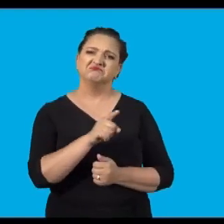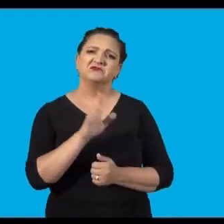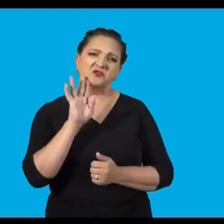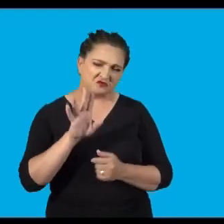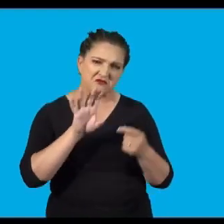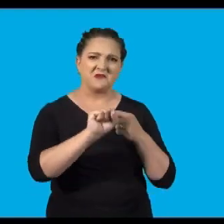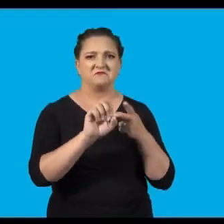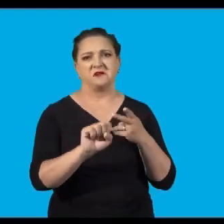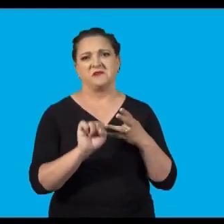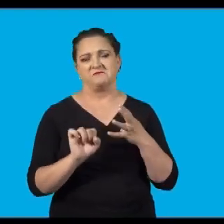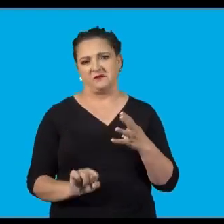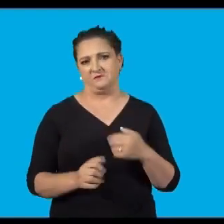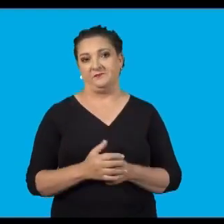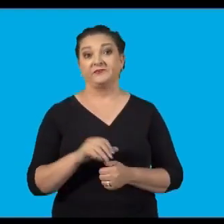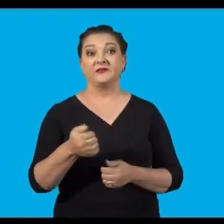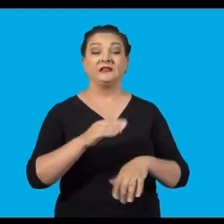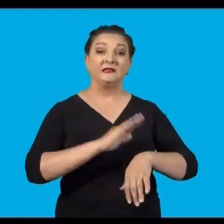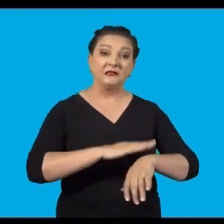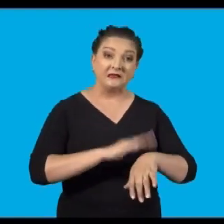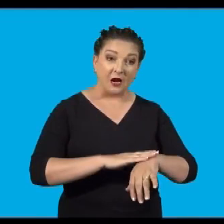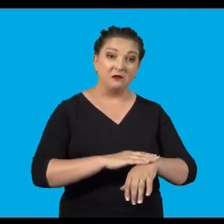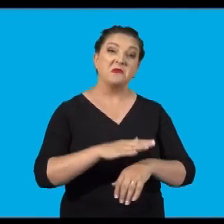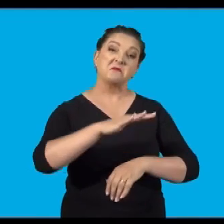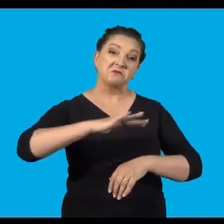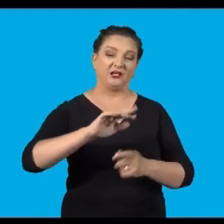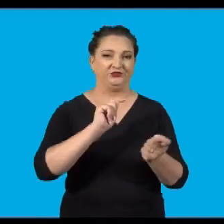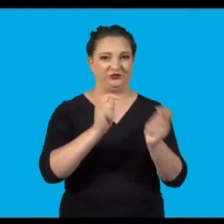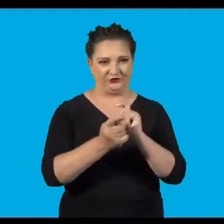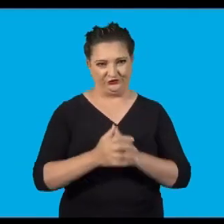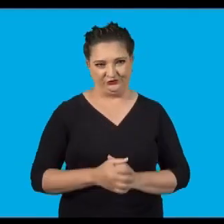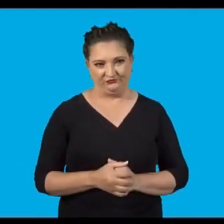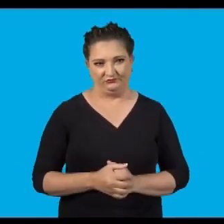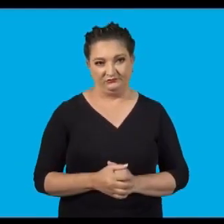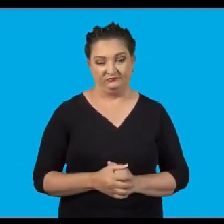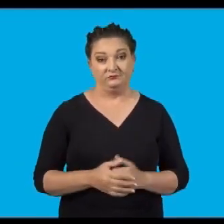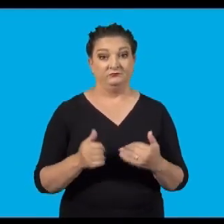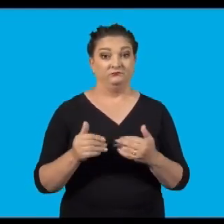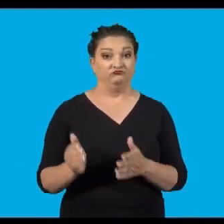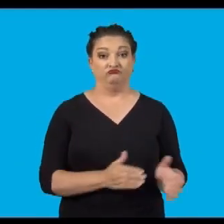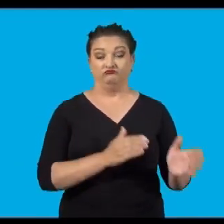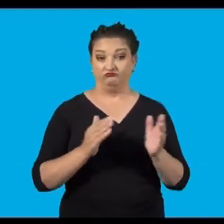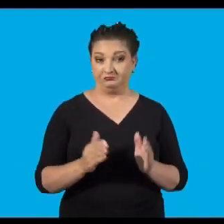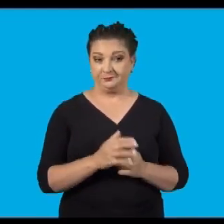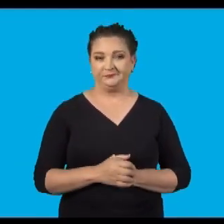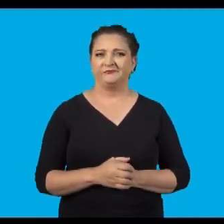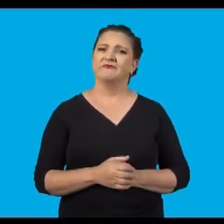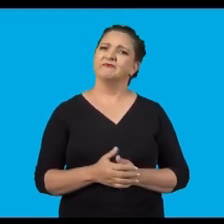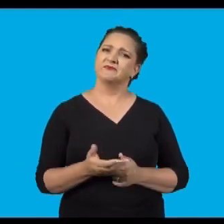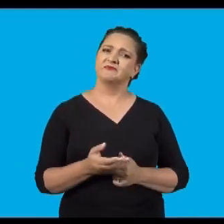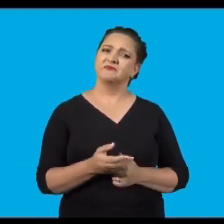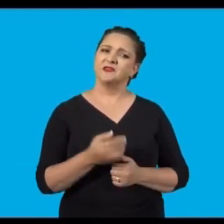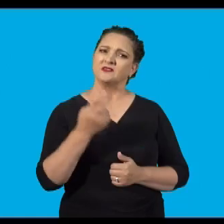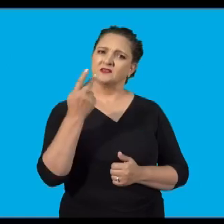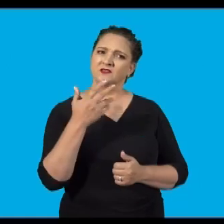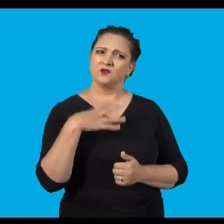right, that you are going to encounter when you must change your time and place. When we move on, all right,